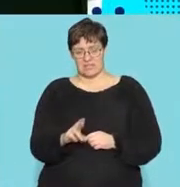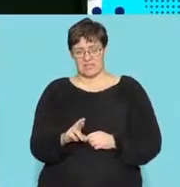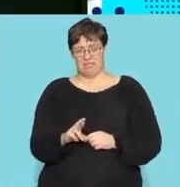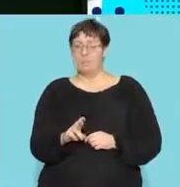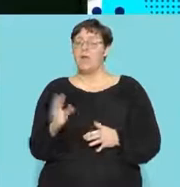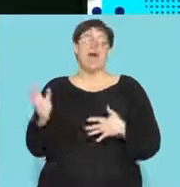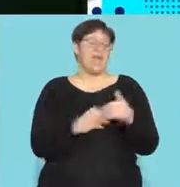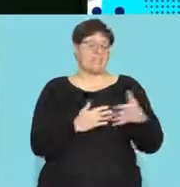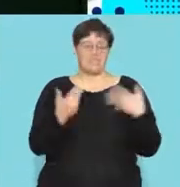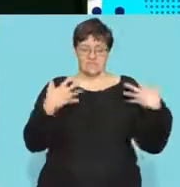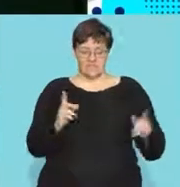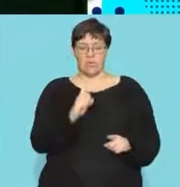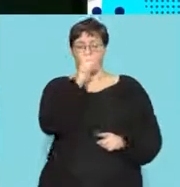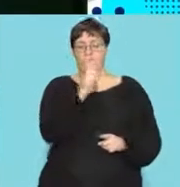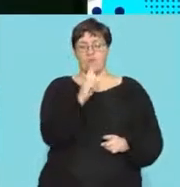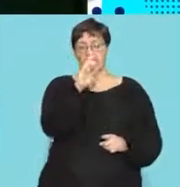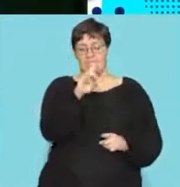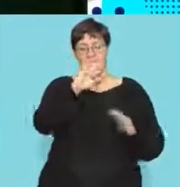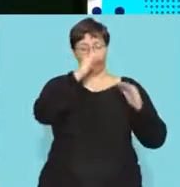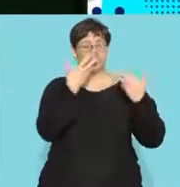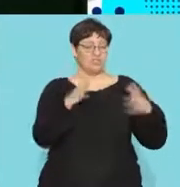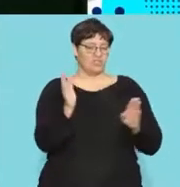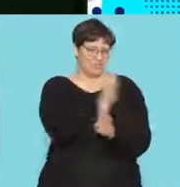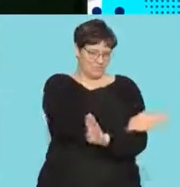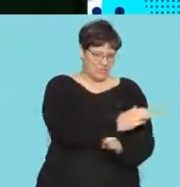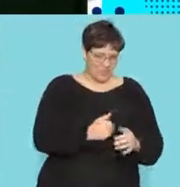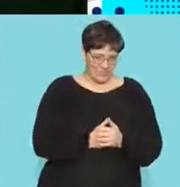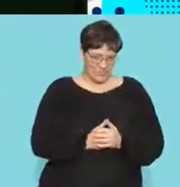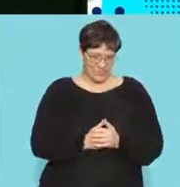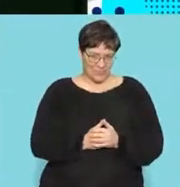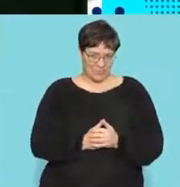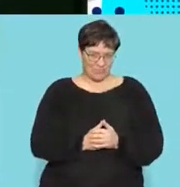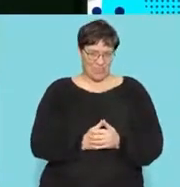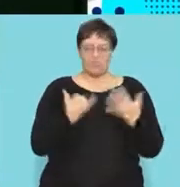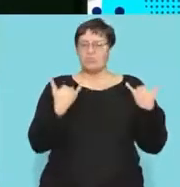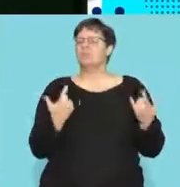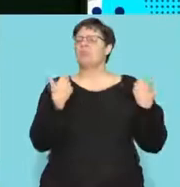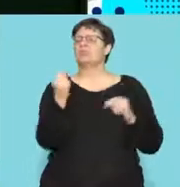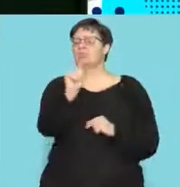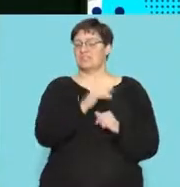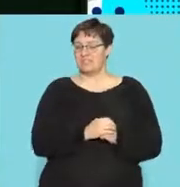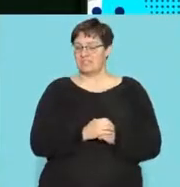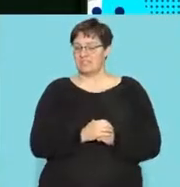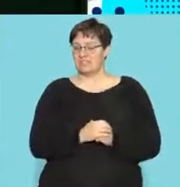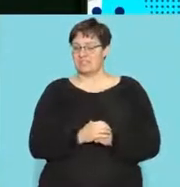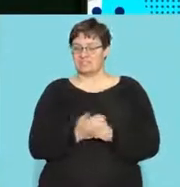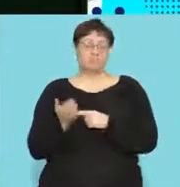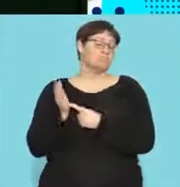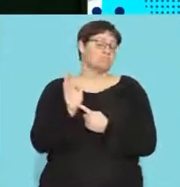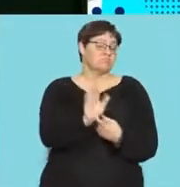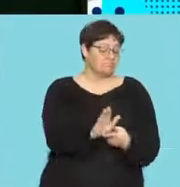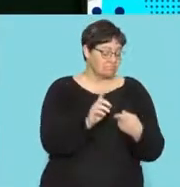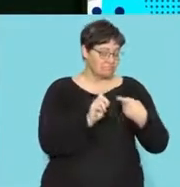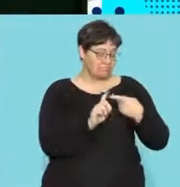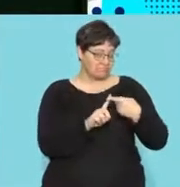with the 1 Rand depreciation in our other lessons. Okay guys, so what have we done? We've shown you how you